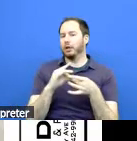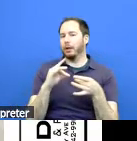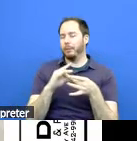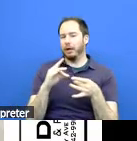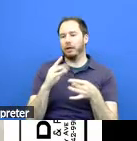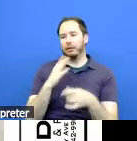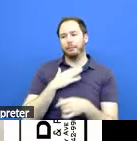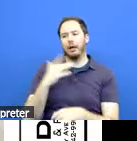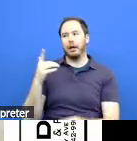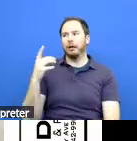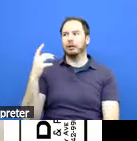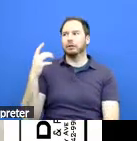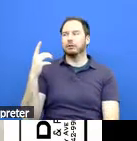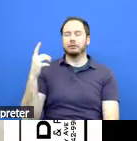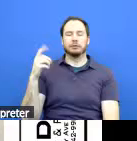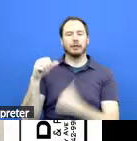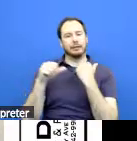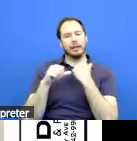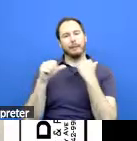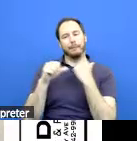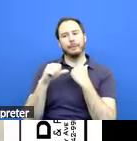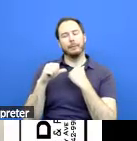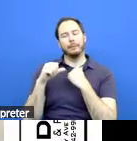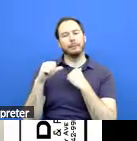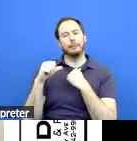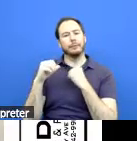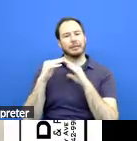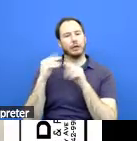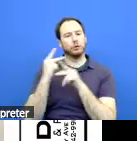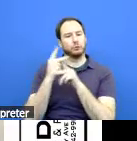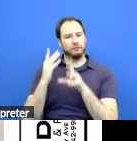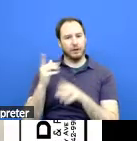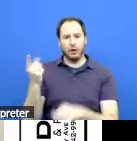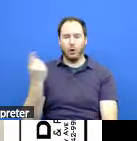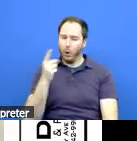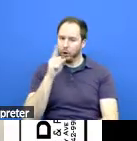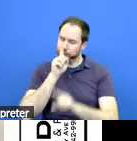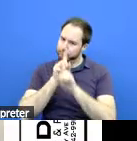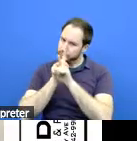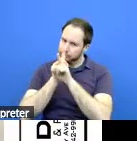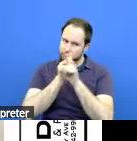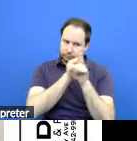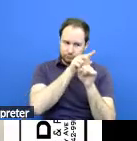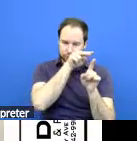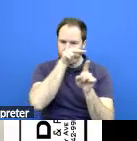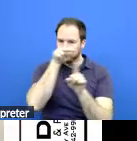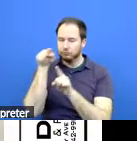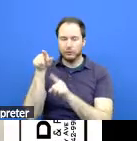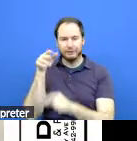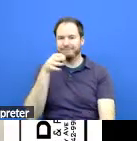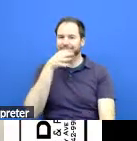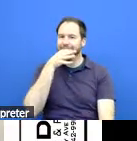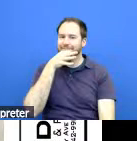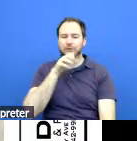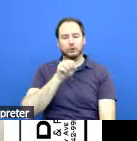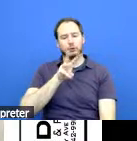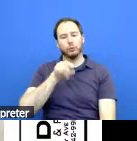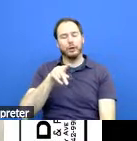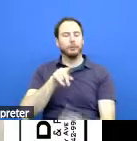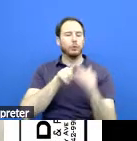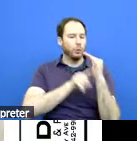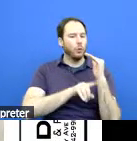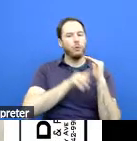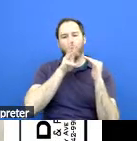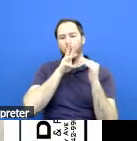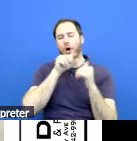my deputy town supervisor stays on top of the SWIP stuff, stormwater pollution